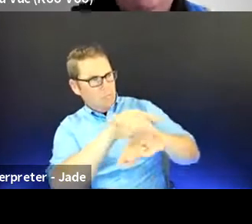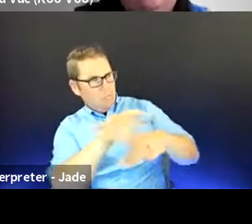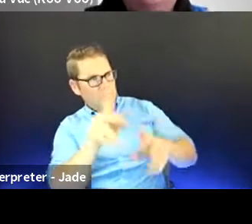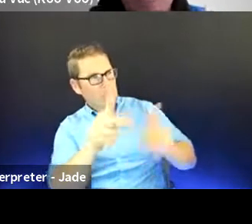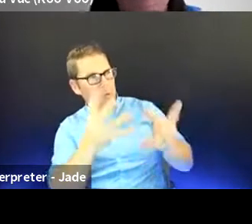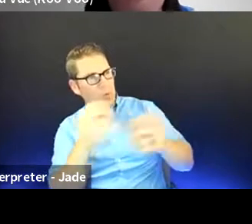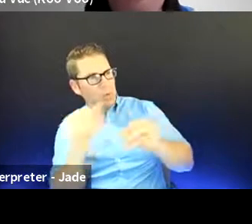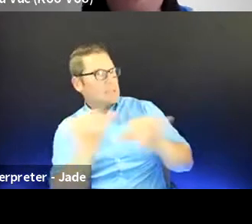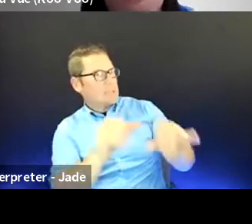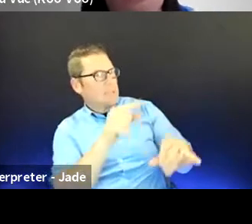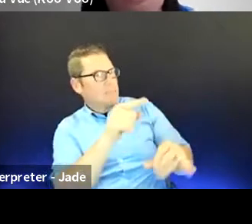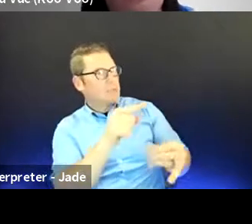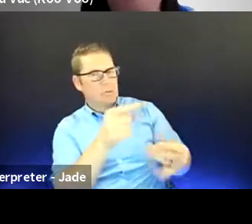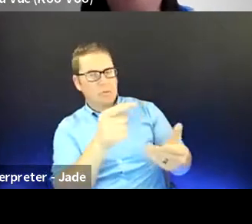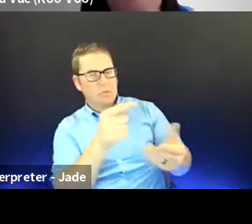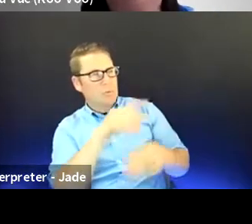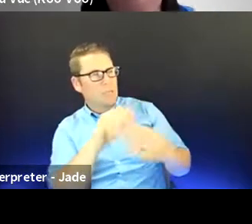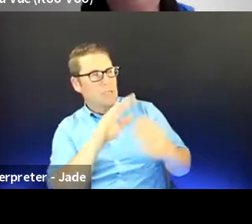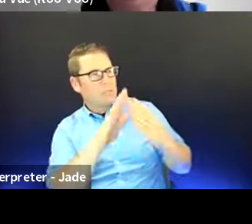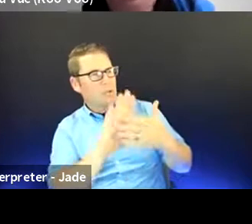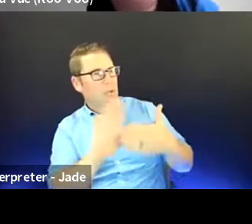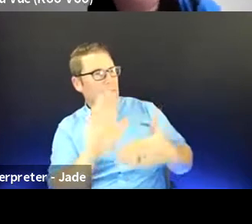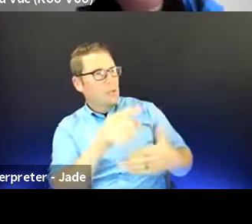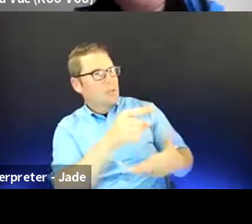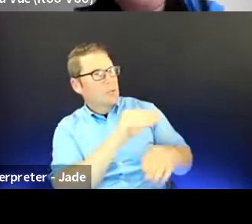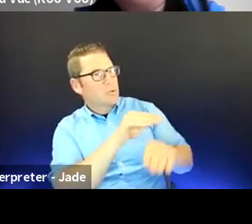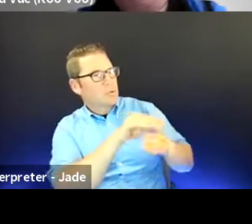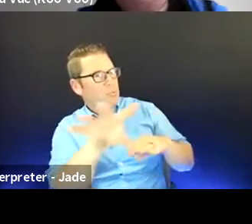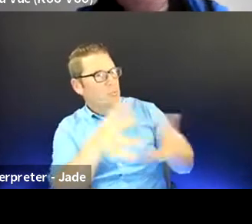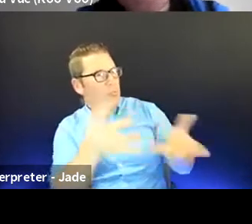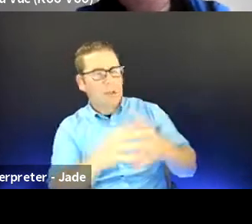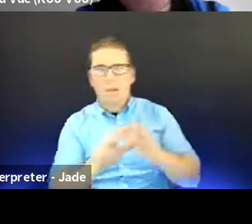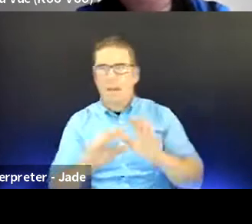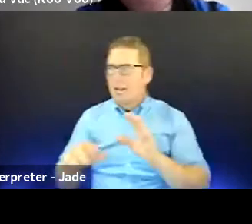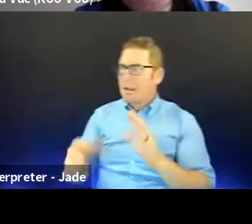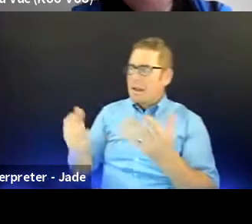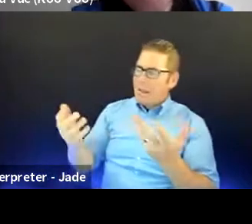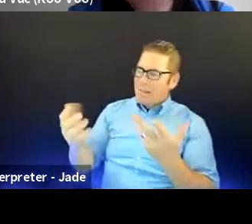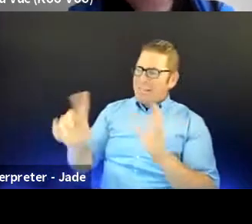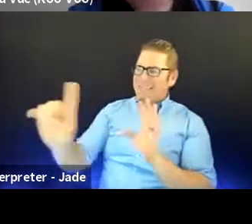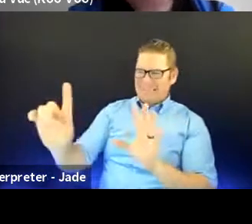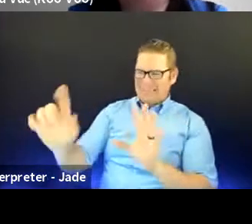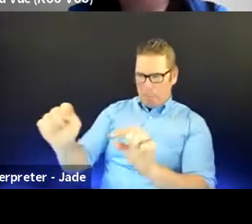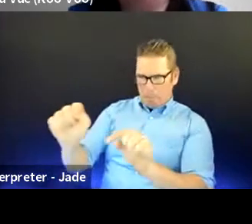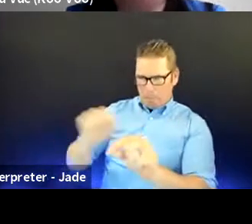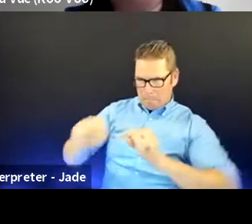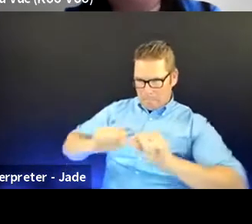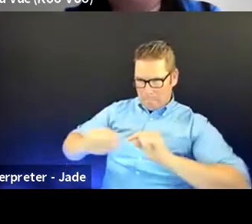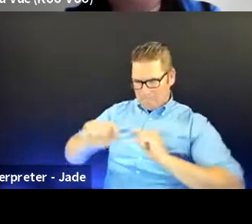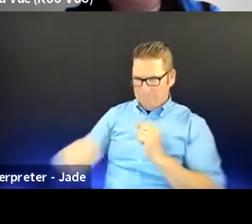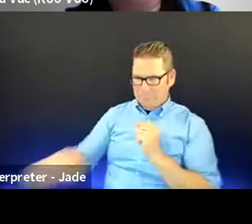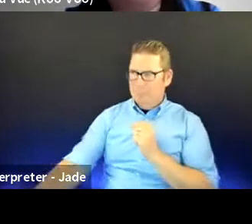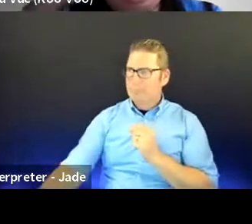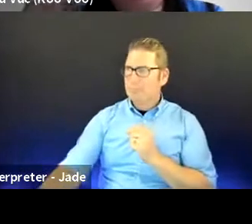college? So I want to take just one step back, right? So when you start applying, especially when you're in